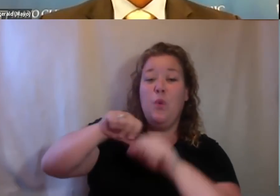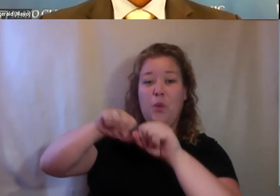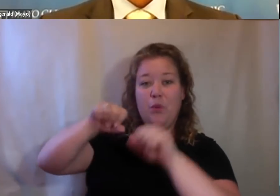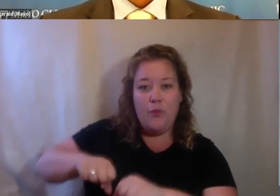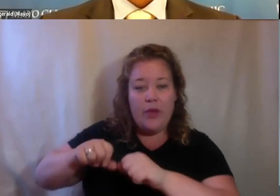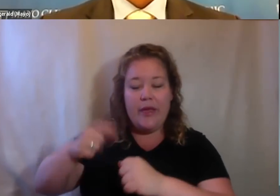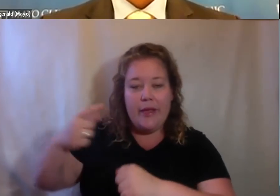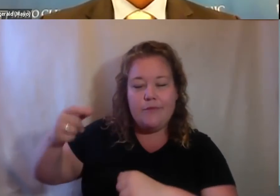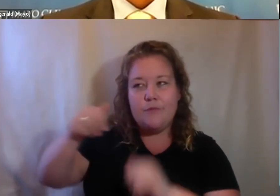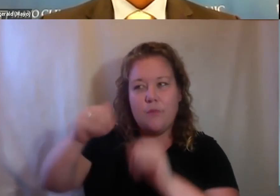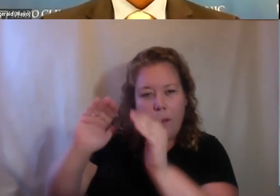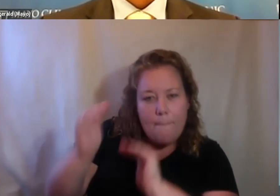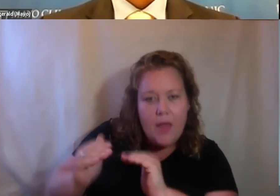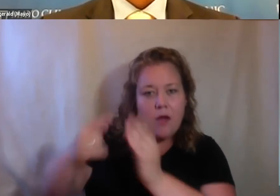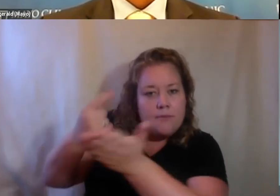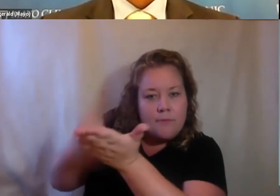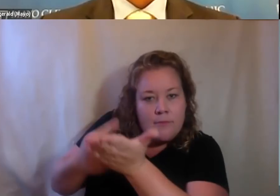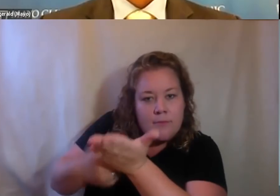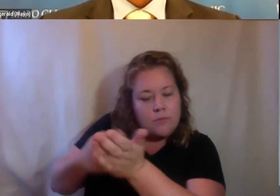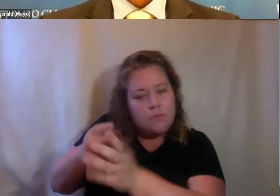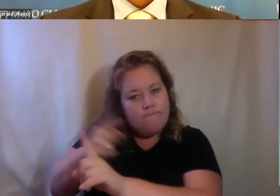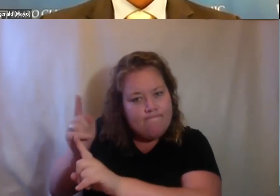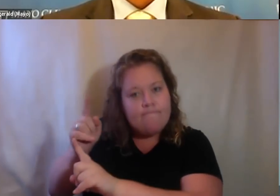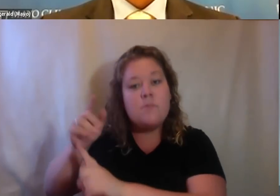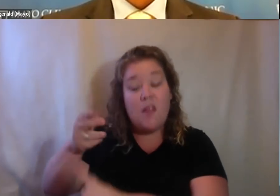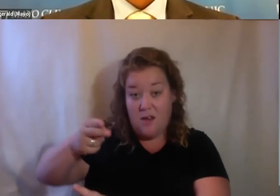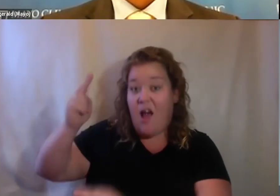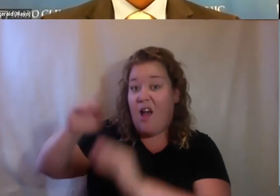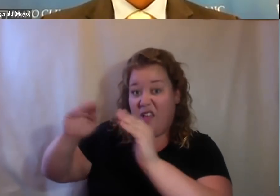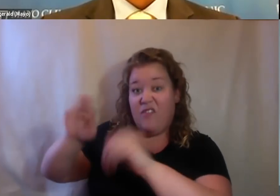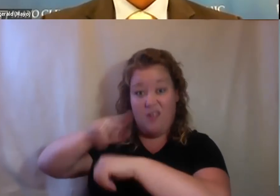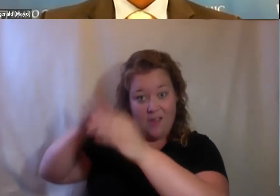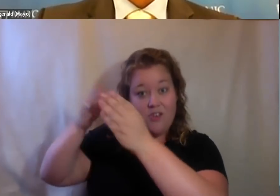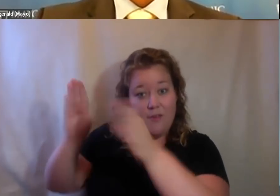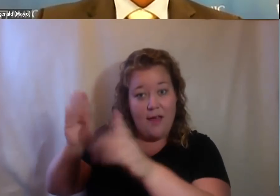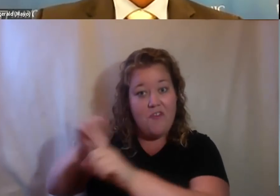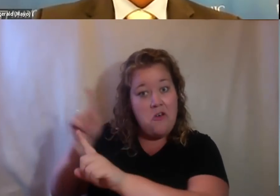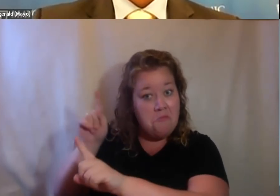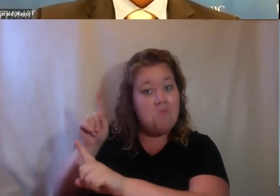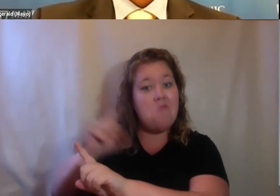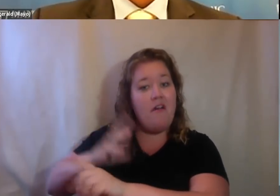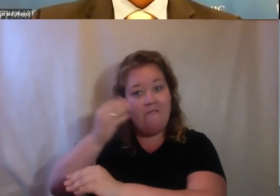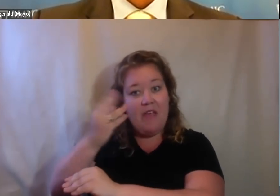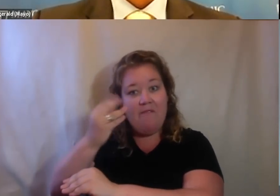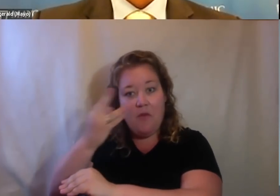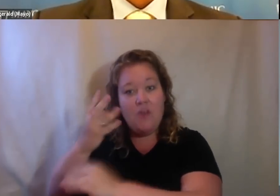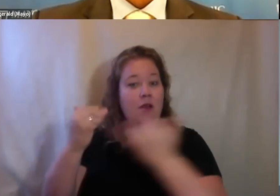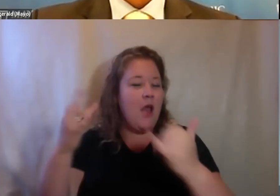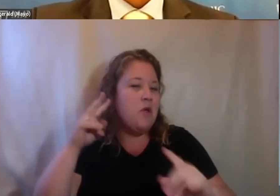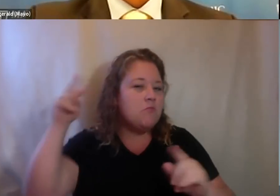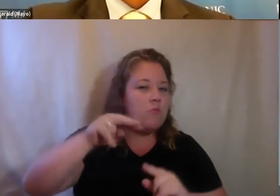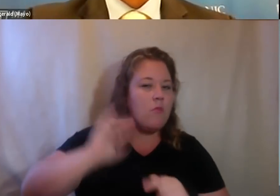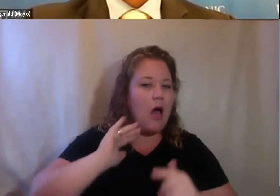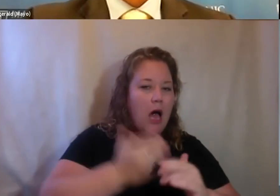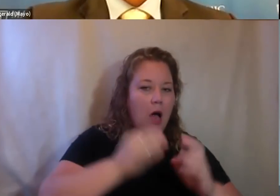level. But at the local level, in addition to just using that data, we can literally have a conversation with each other and with